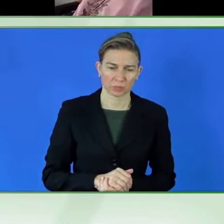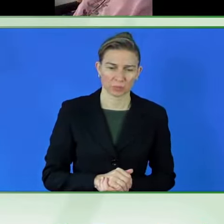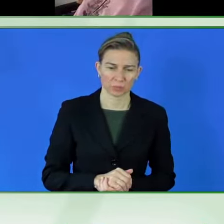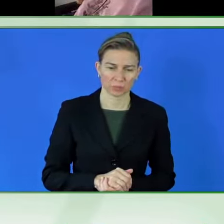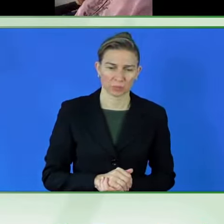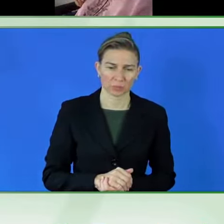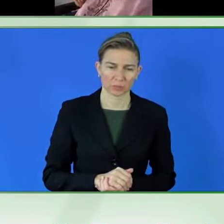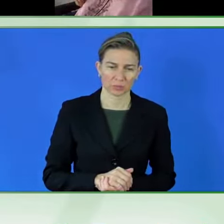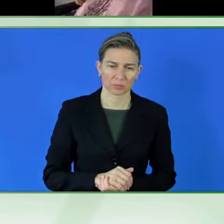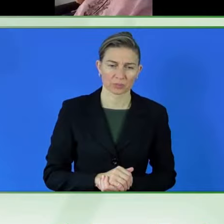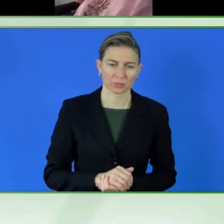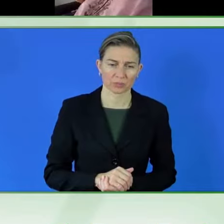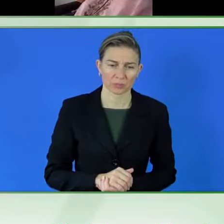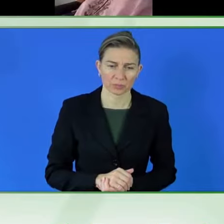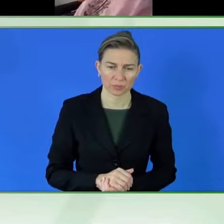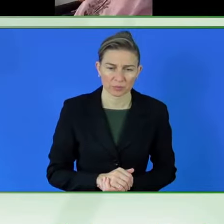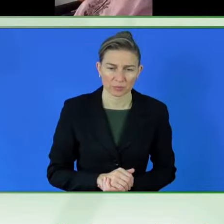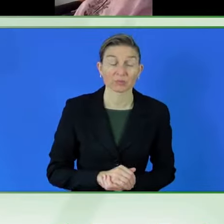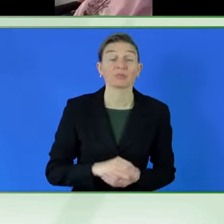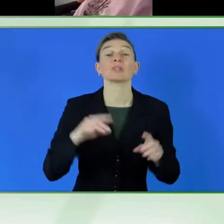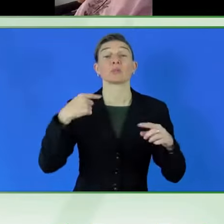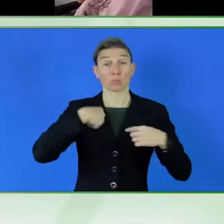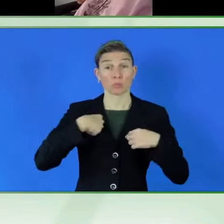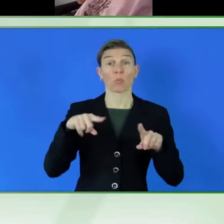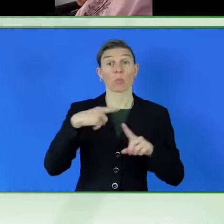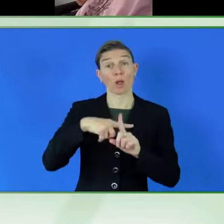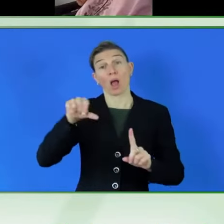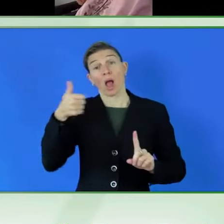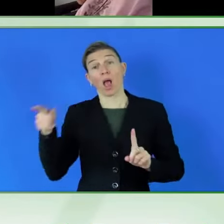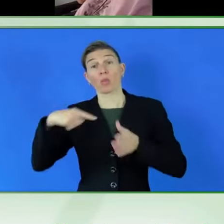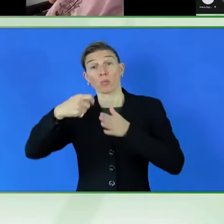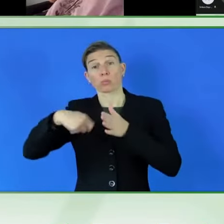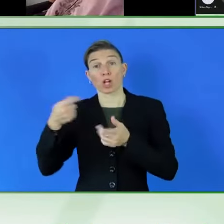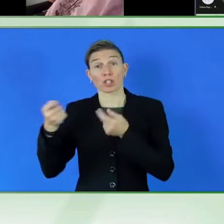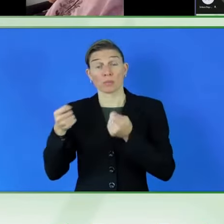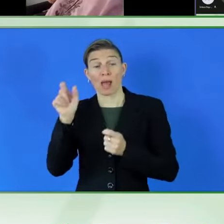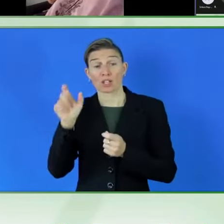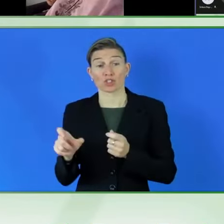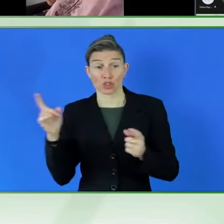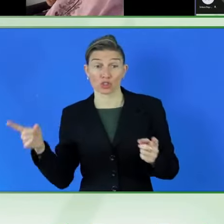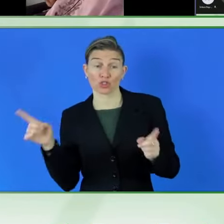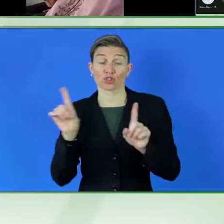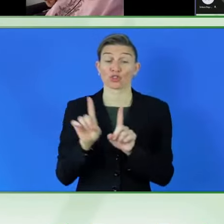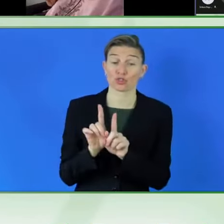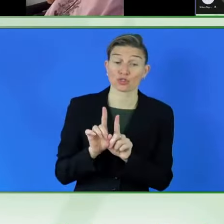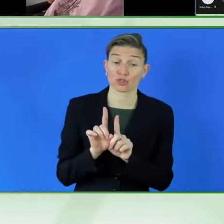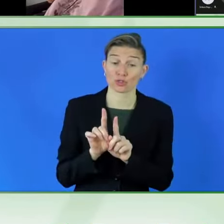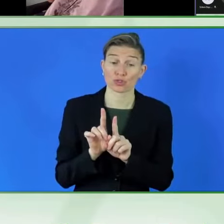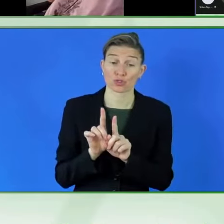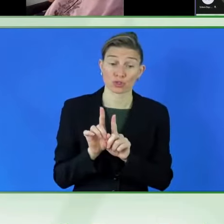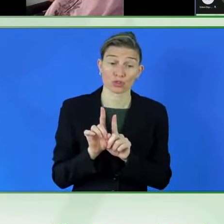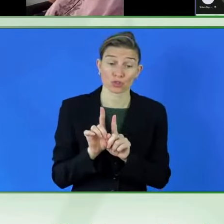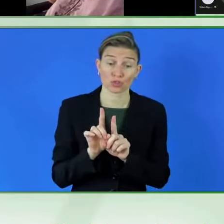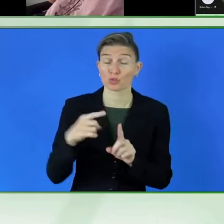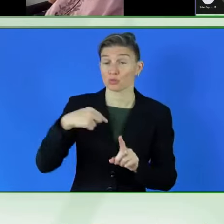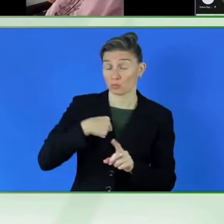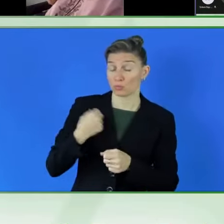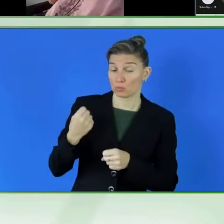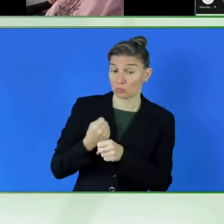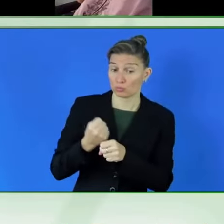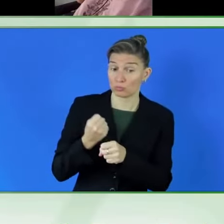a project manager, and the latest project that I am working on is the